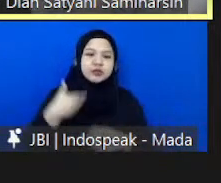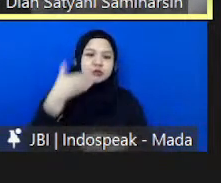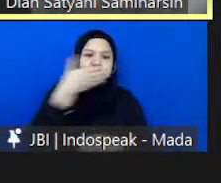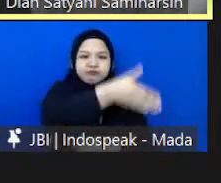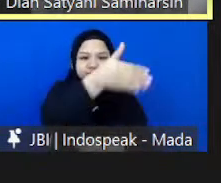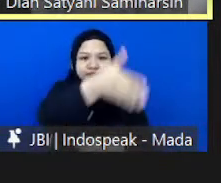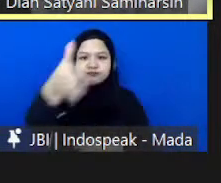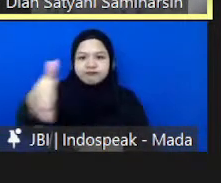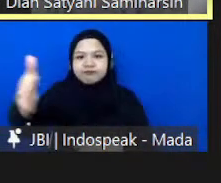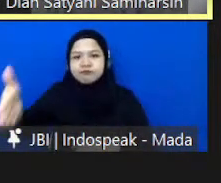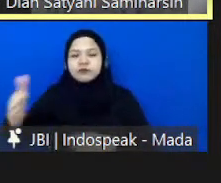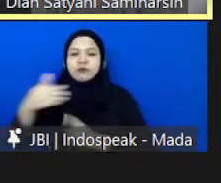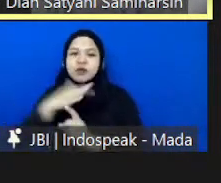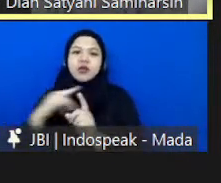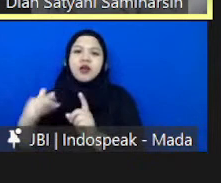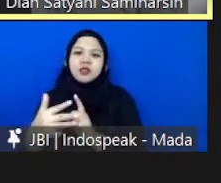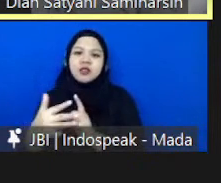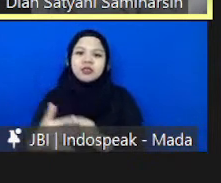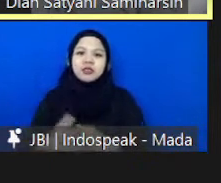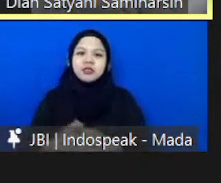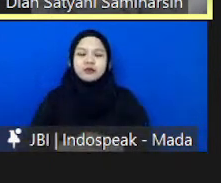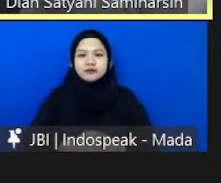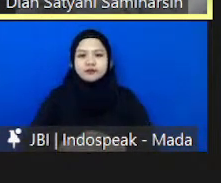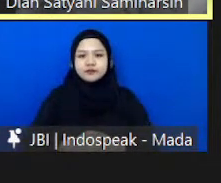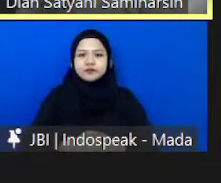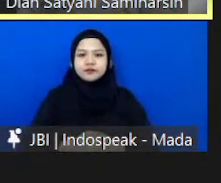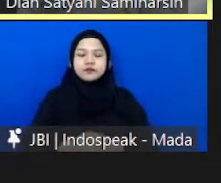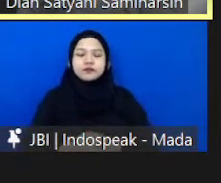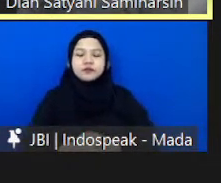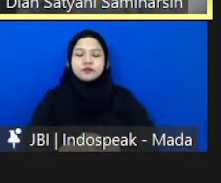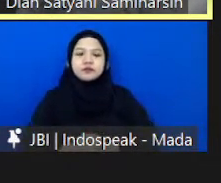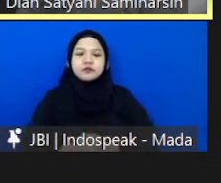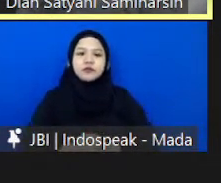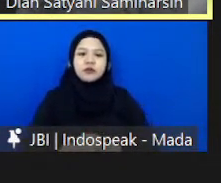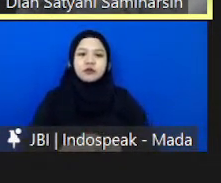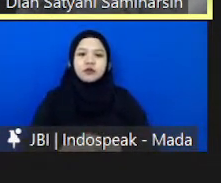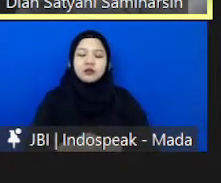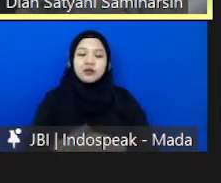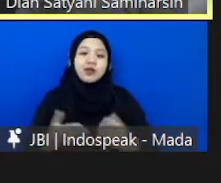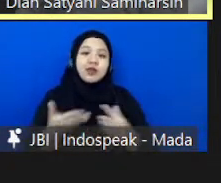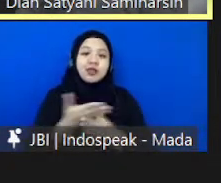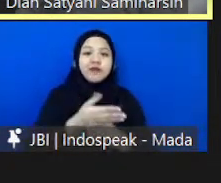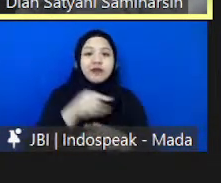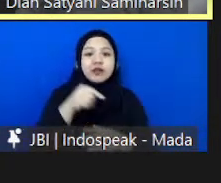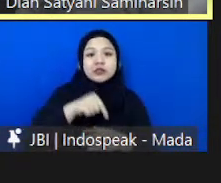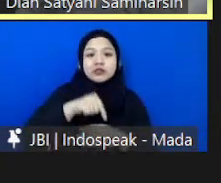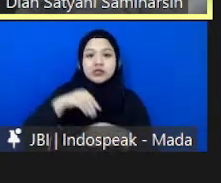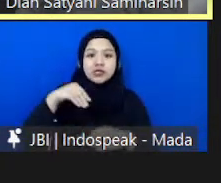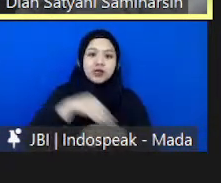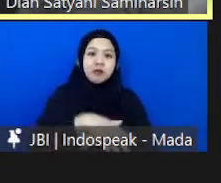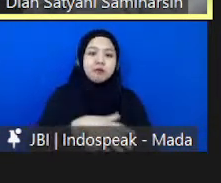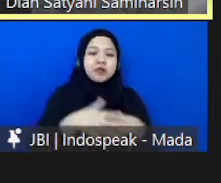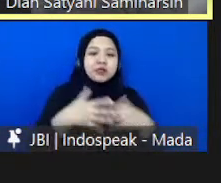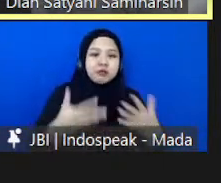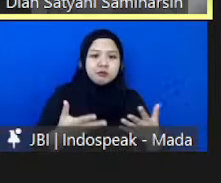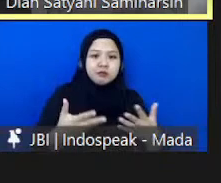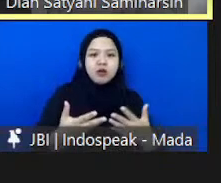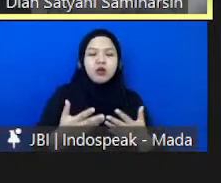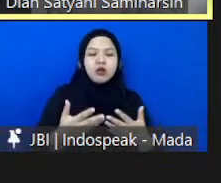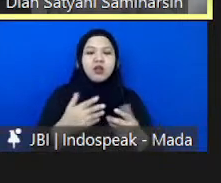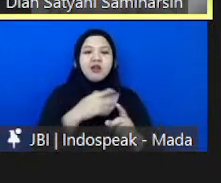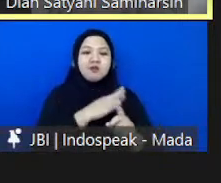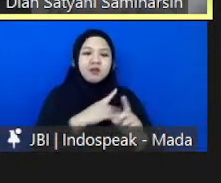community. The intended consequences of this intervention is to ensure that civil society